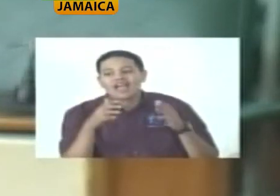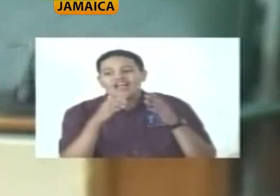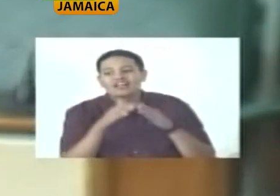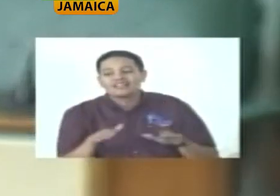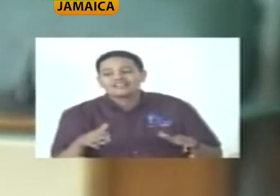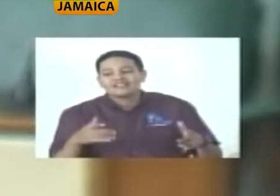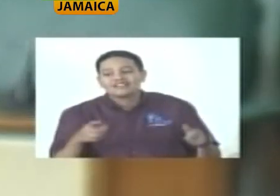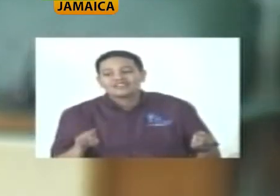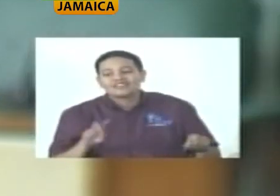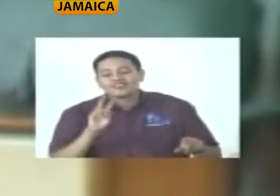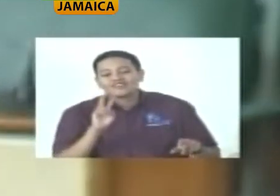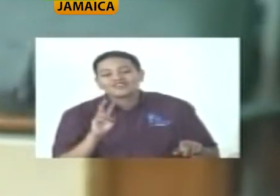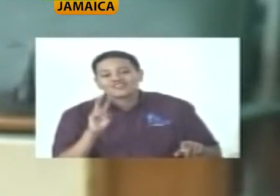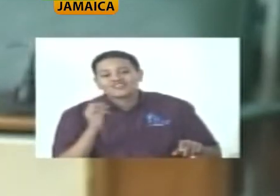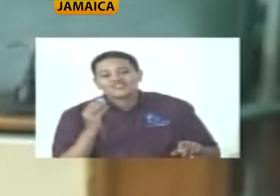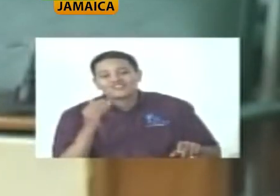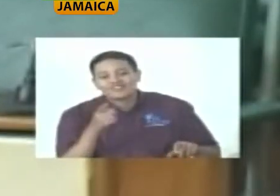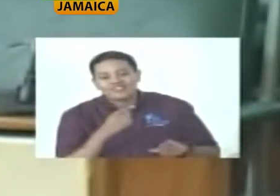15. Anyway,